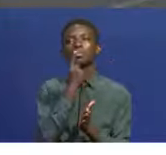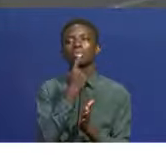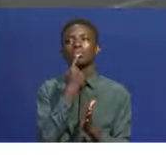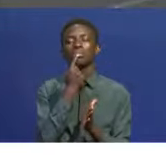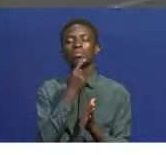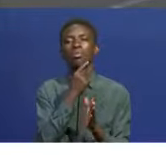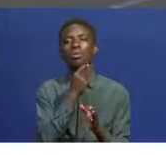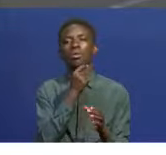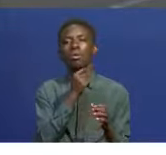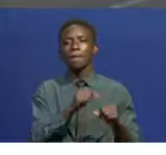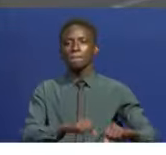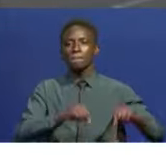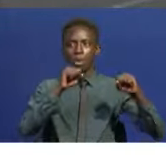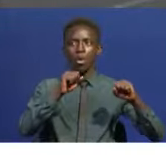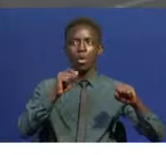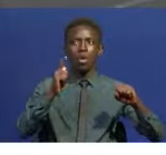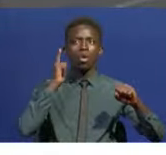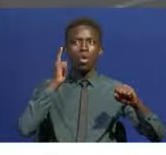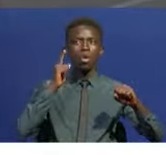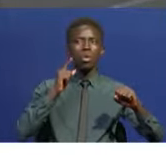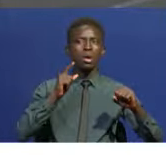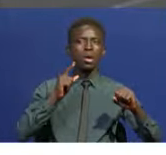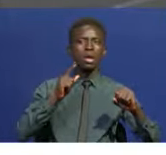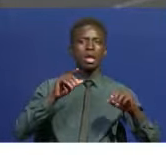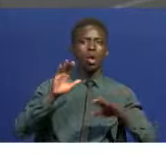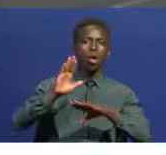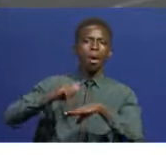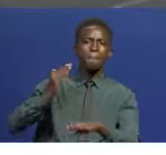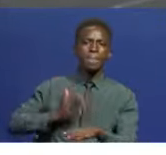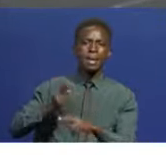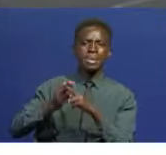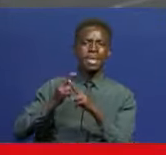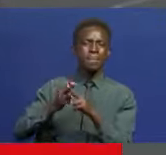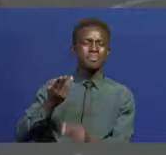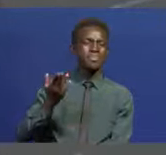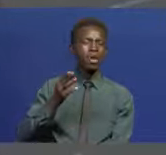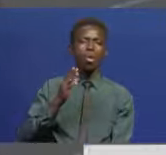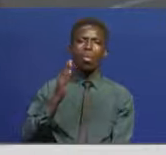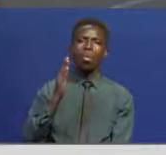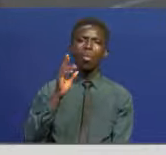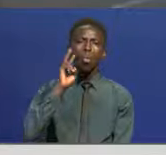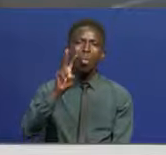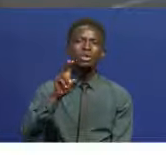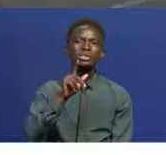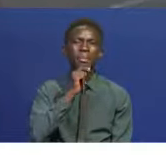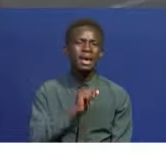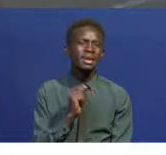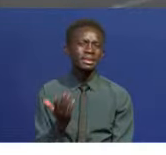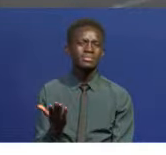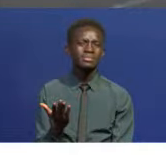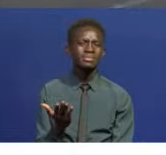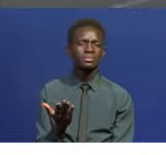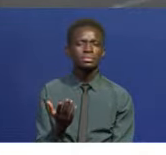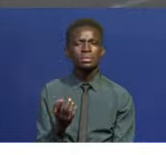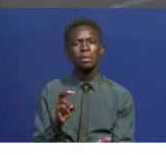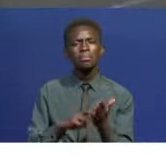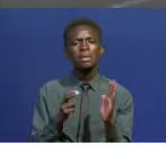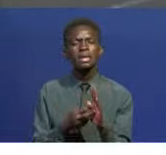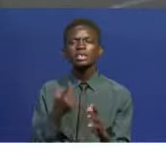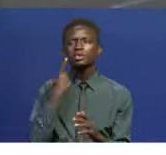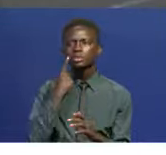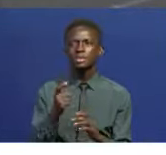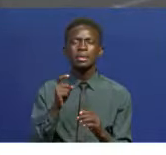phobia of watchman, you know. When you give somebody a name, determines also their salary. Okay. So we are saying we need to have a professional industry. And